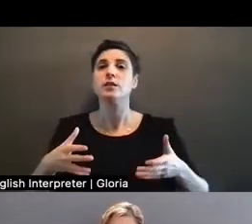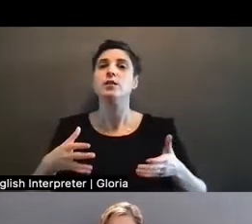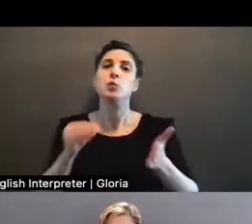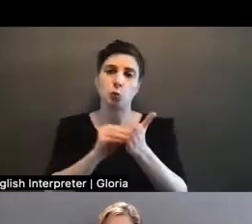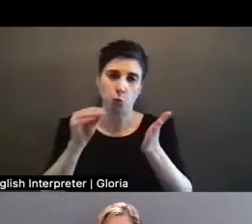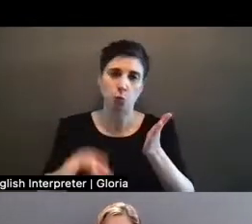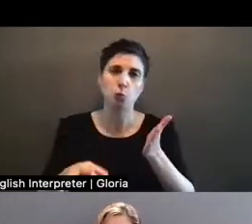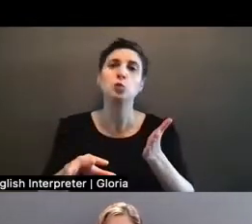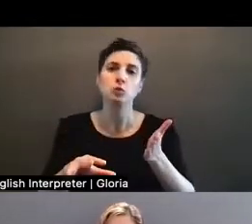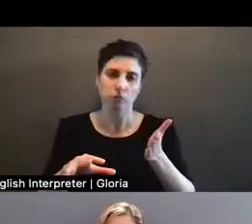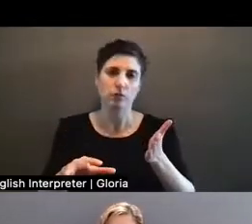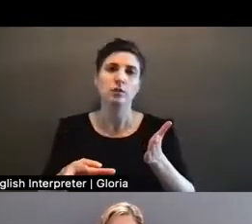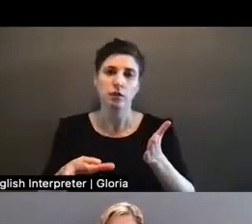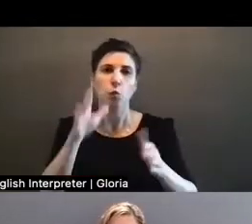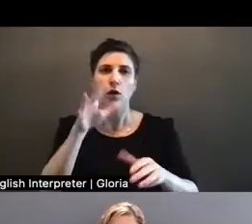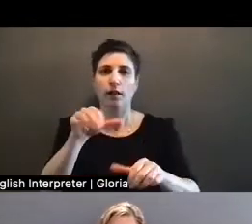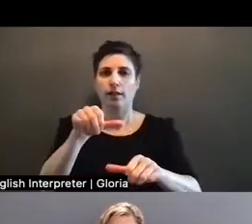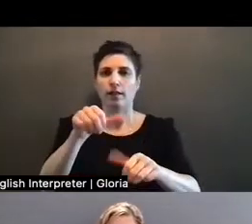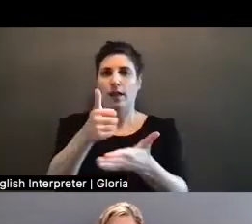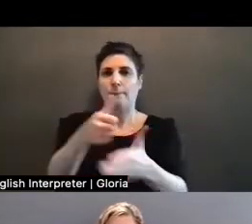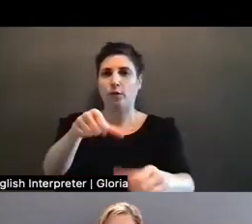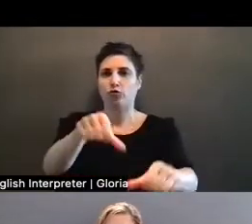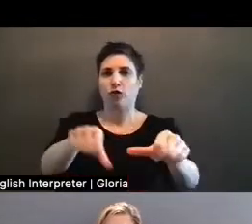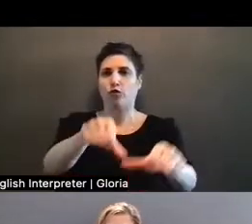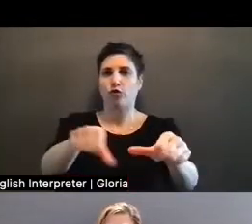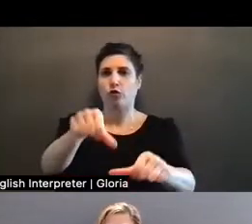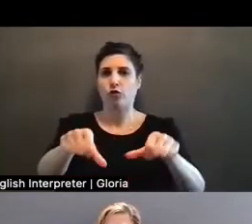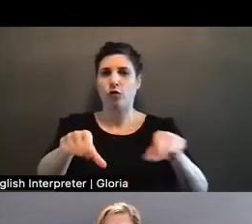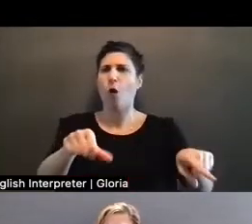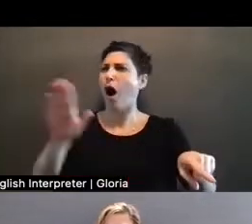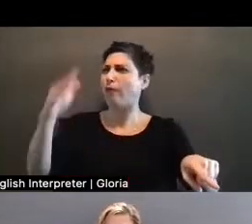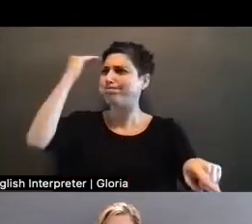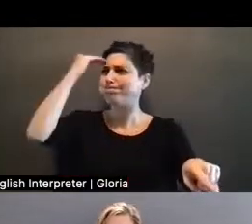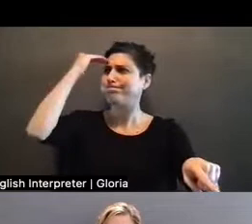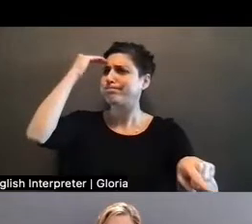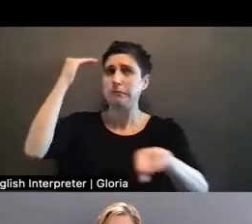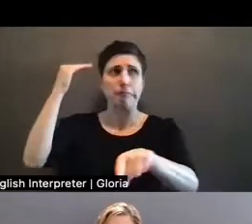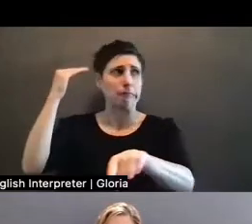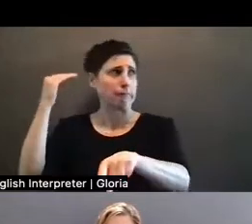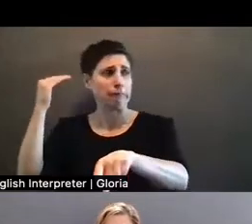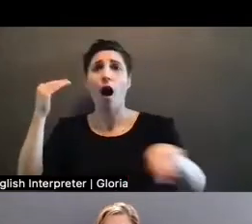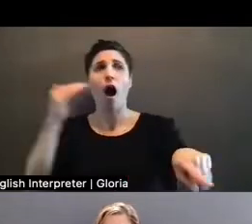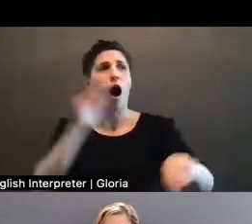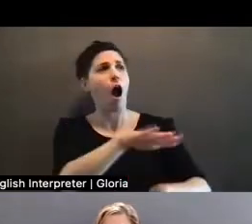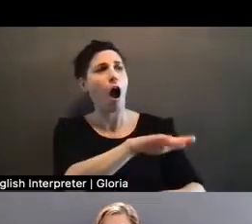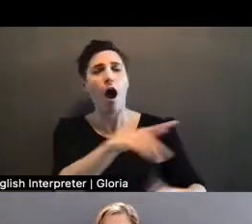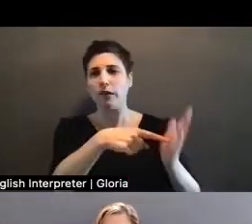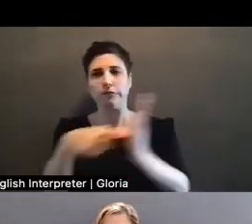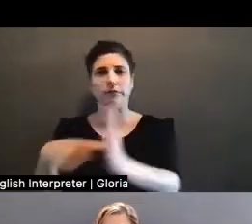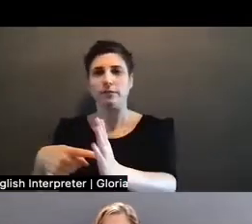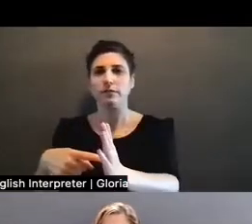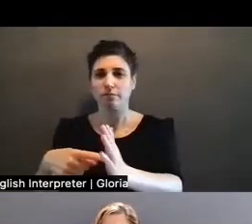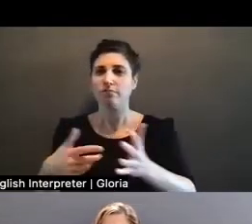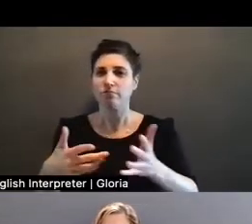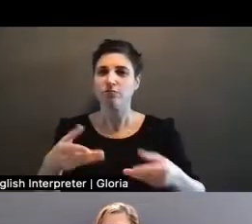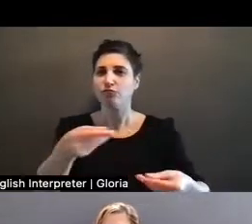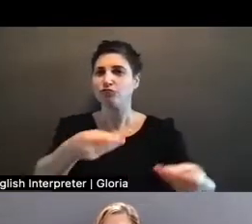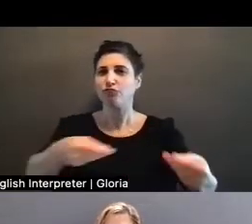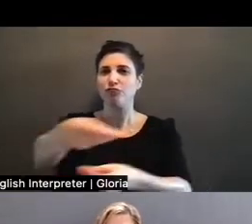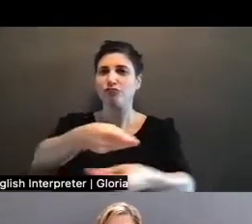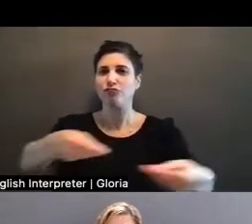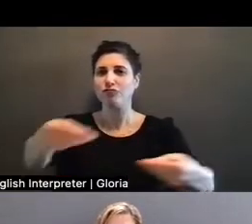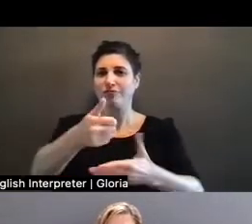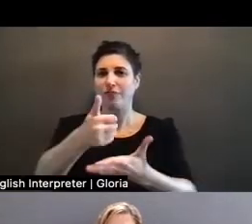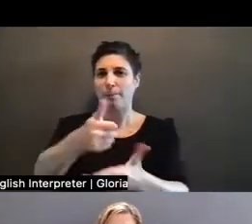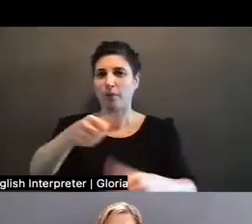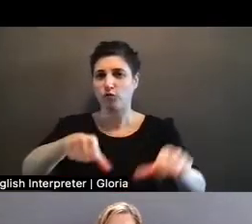help each other if one of them knows how to do it and somebody else is struggling. They can also go